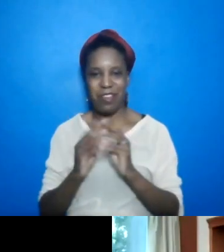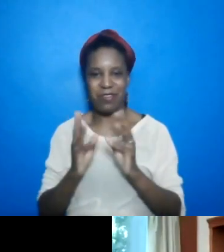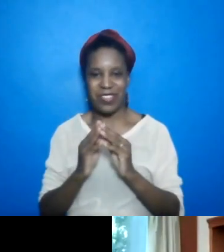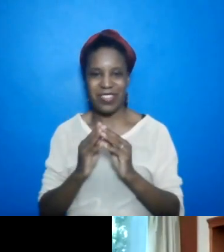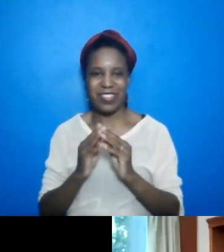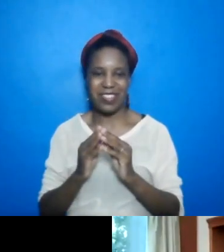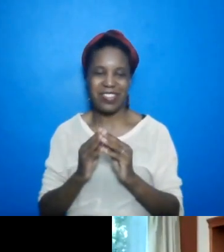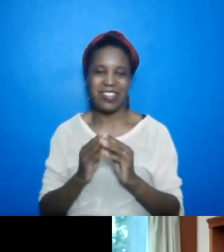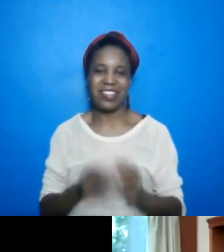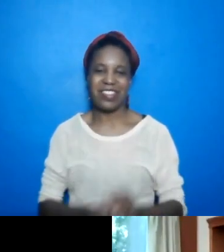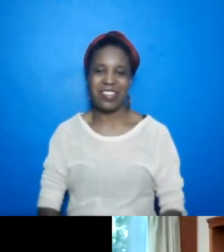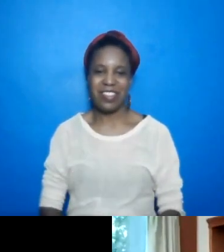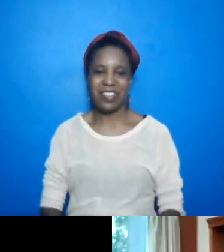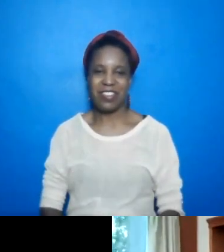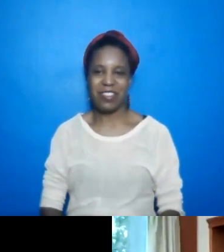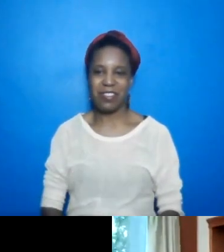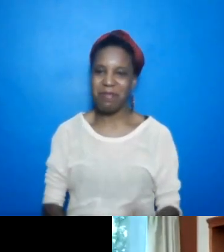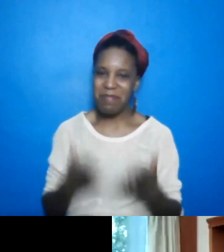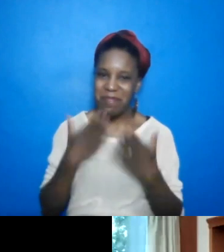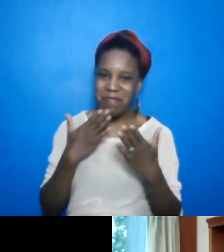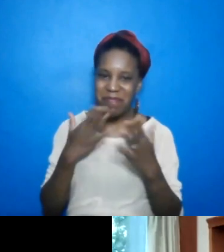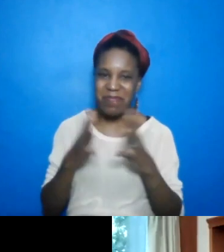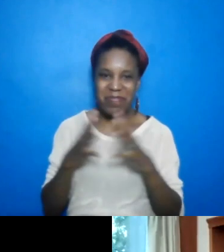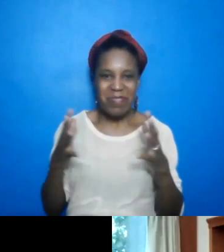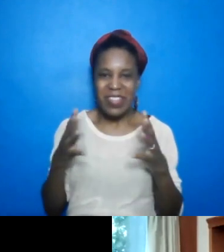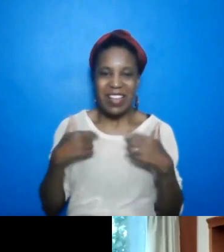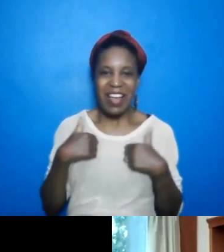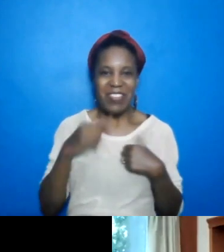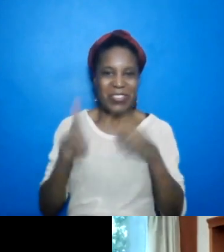Thank you so much. I have so many questions.